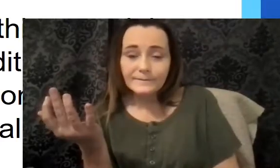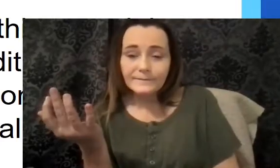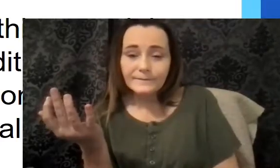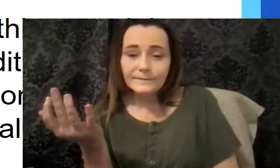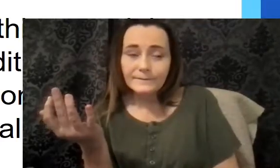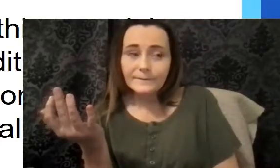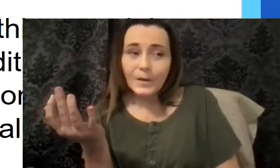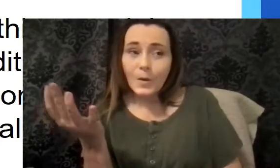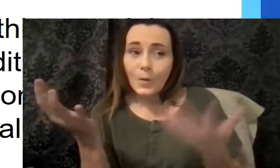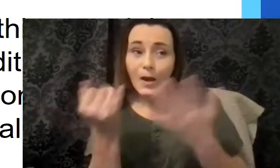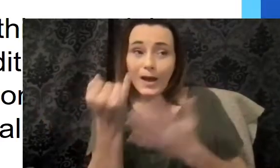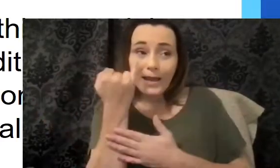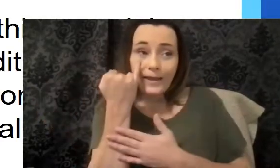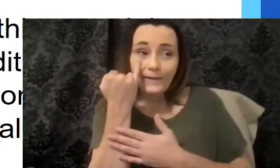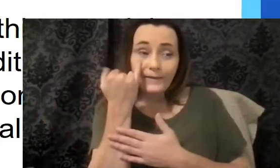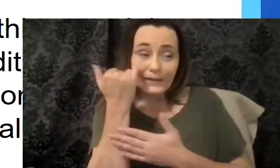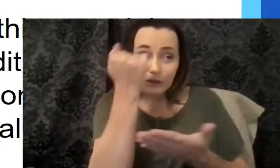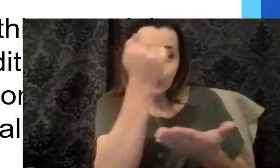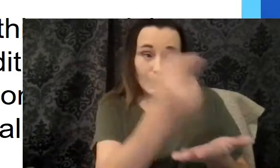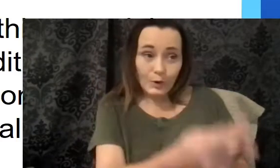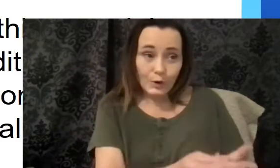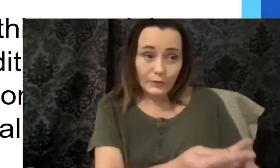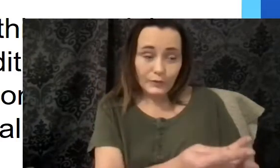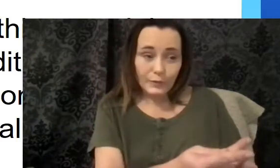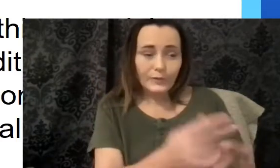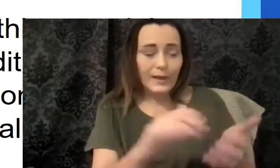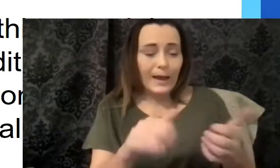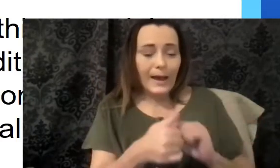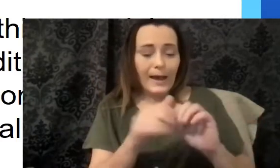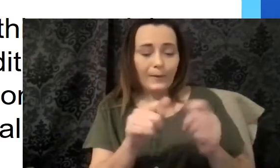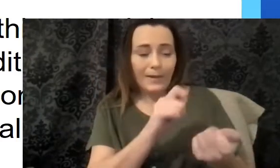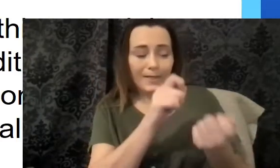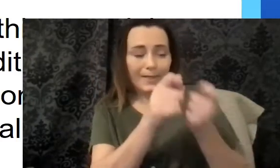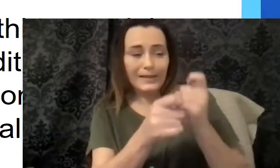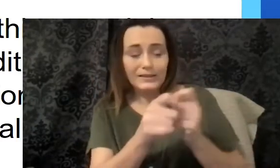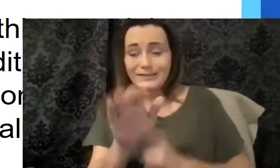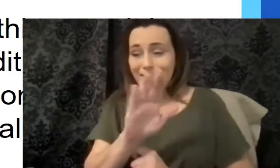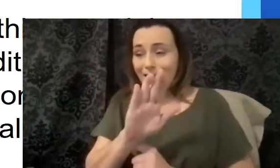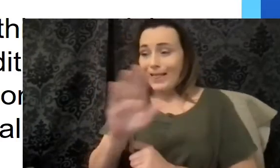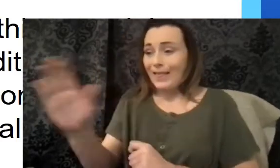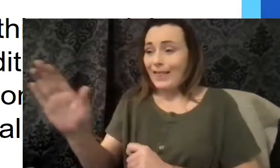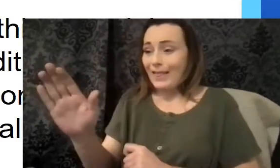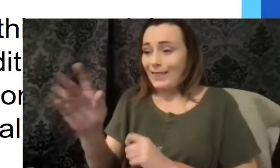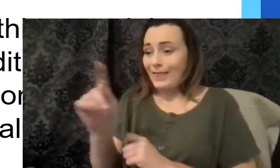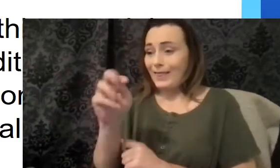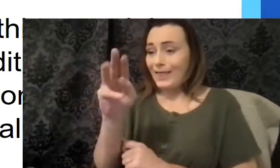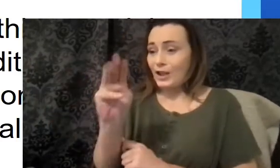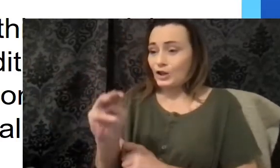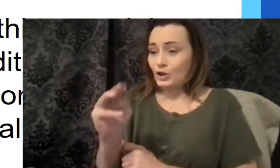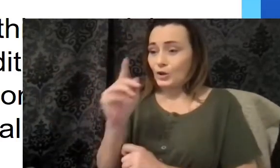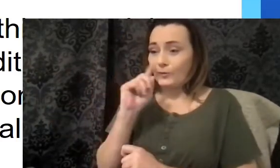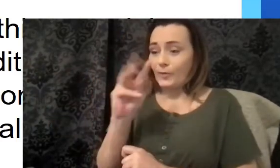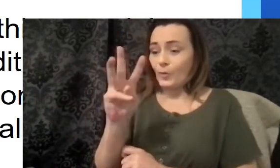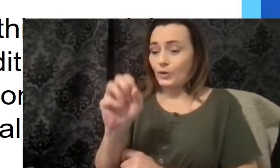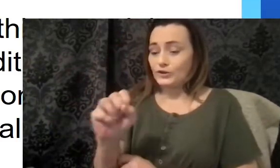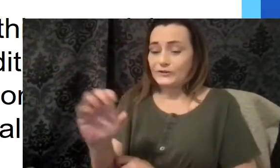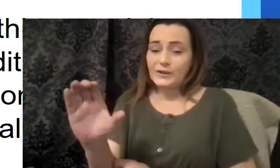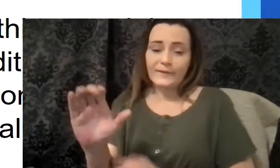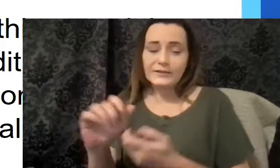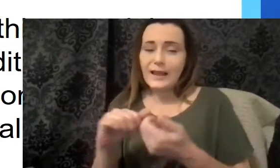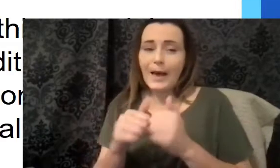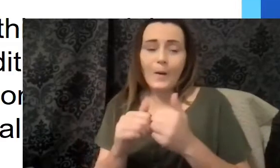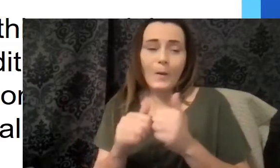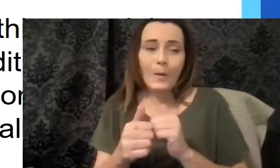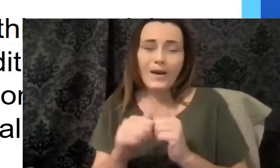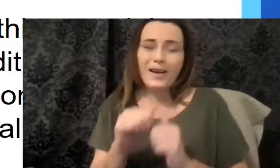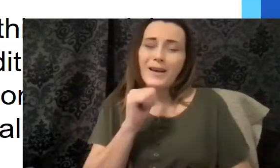it was approved, how can they adjust their terms to the World Service Conference? So I'm not really sure.